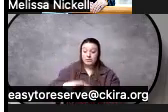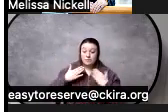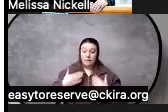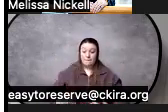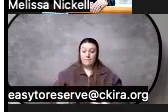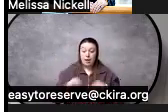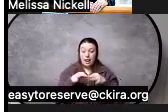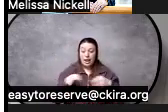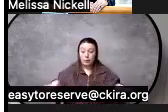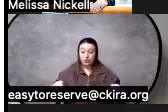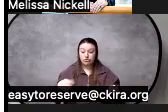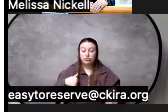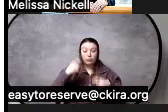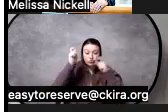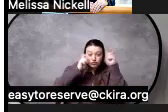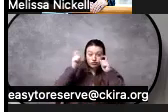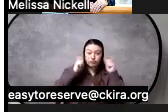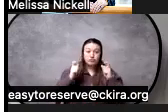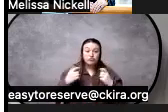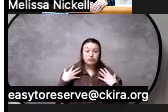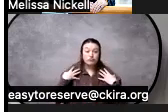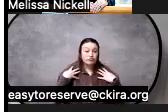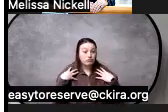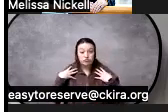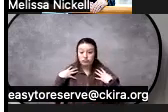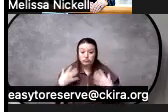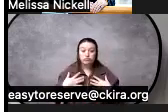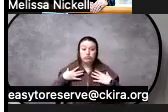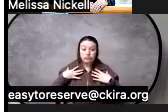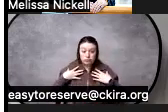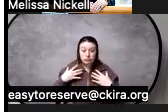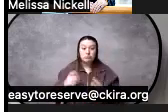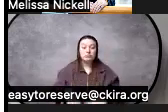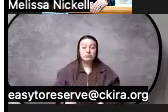facial expressions, and tone inflection should convey